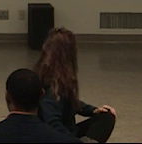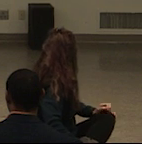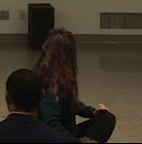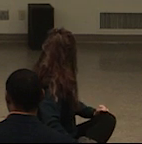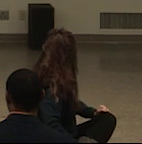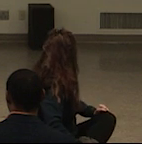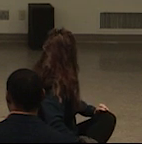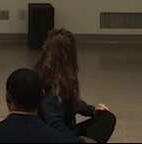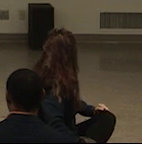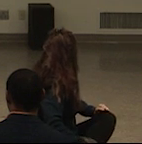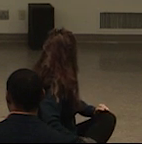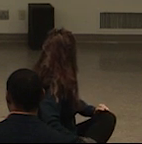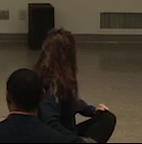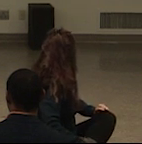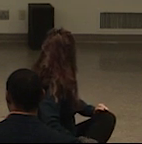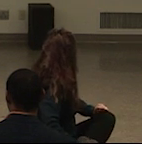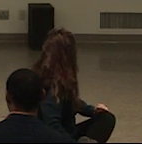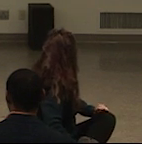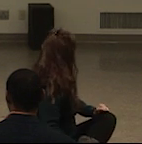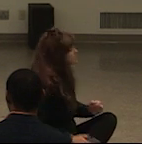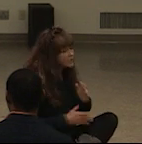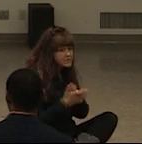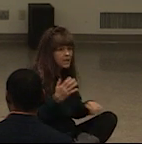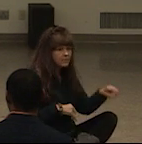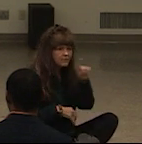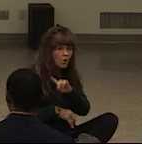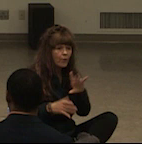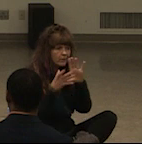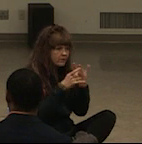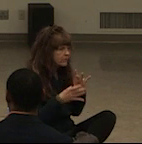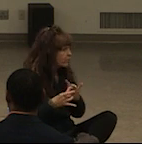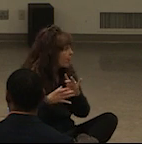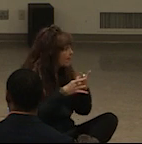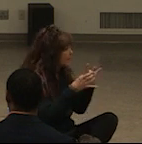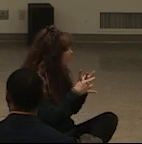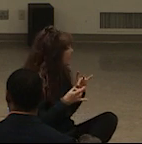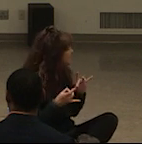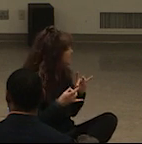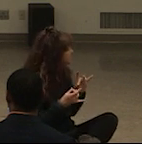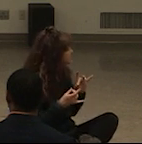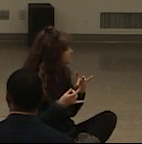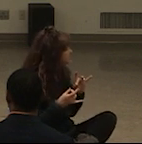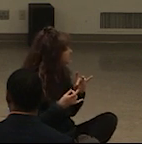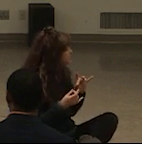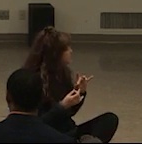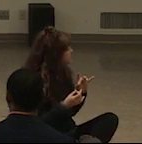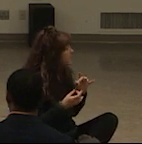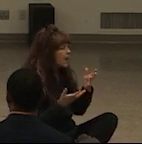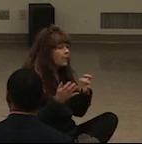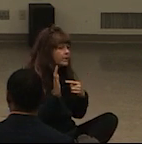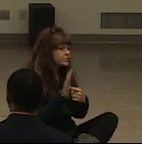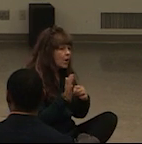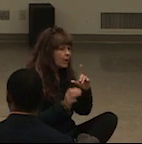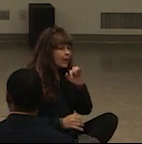around the ways whiteness has been centered in queer movements. And so I wanna show a quick clip for the sake of